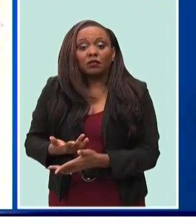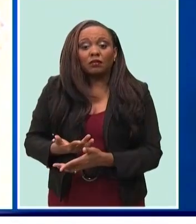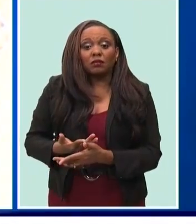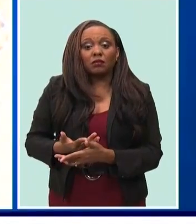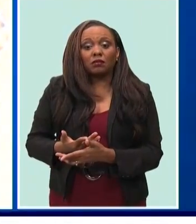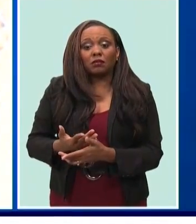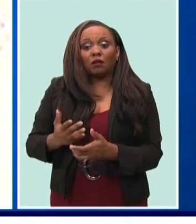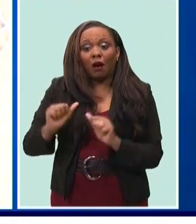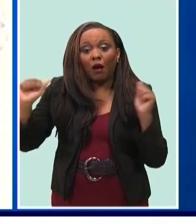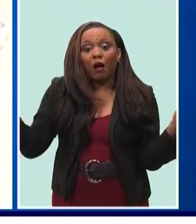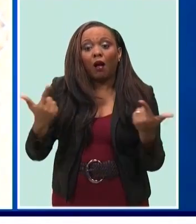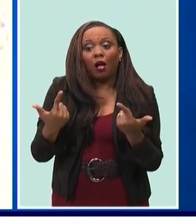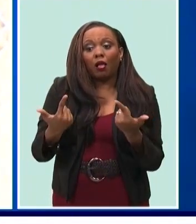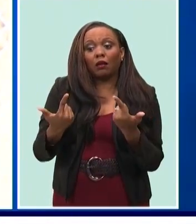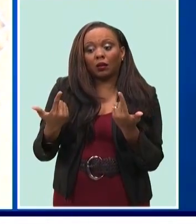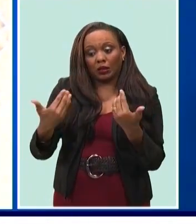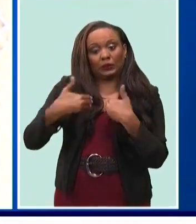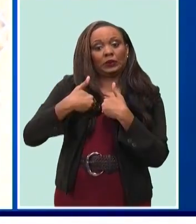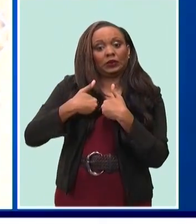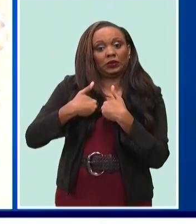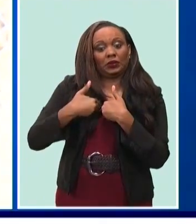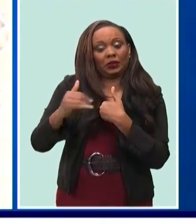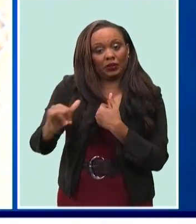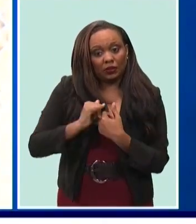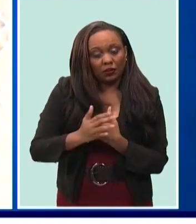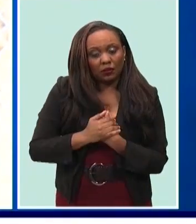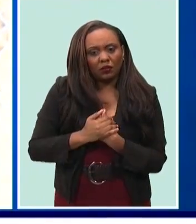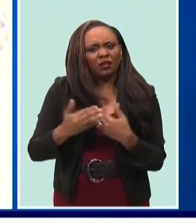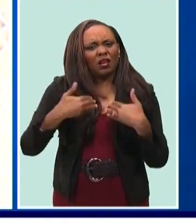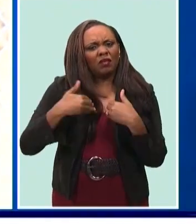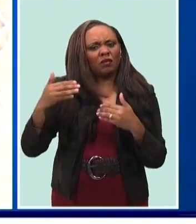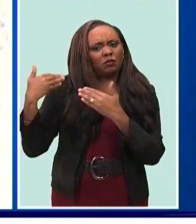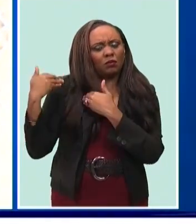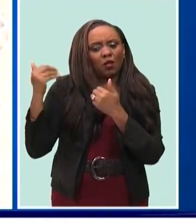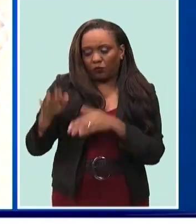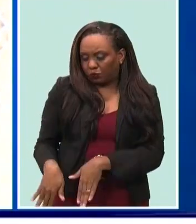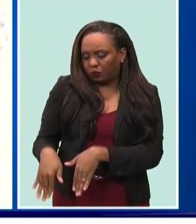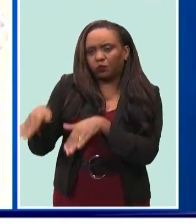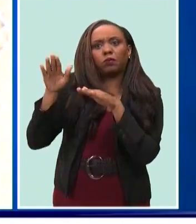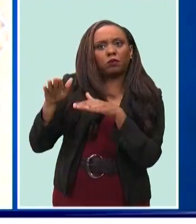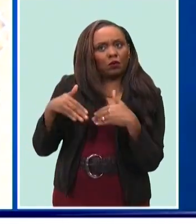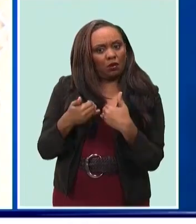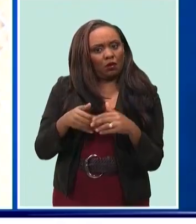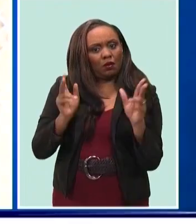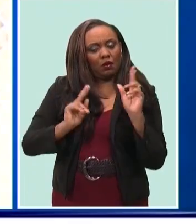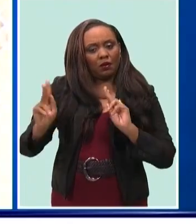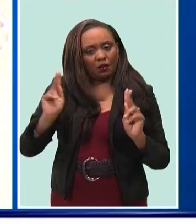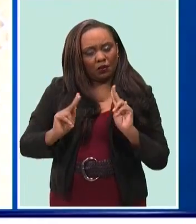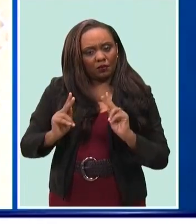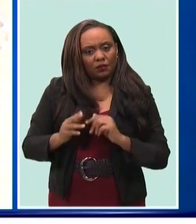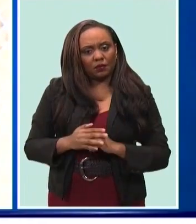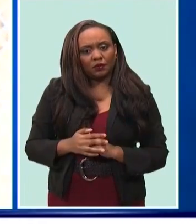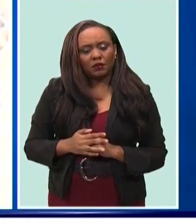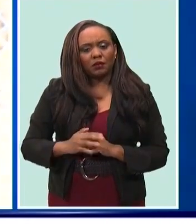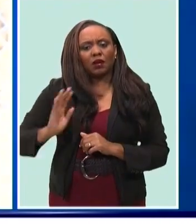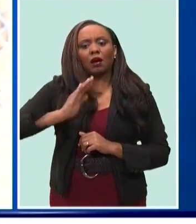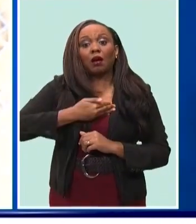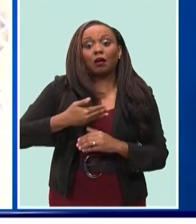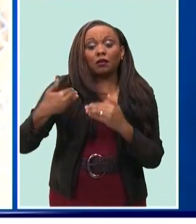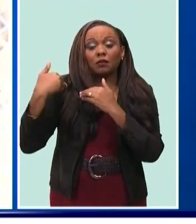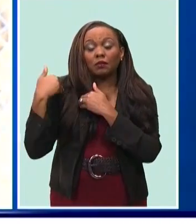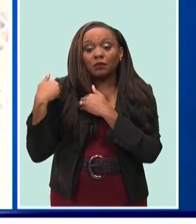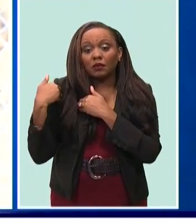all of we, is that we have a duty to raise up our young people. And we have a duty to raise